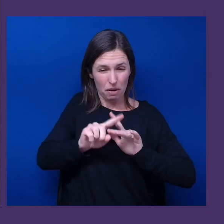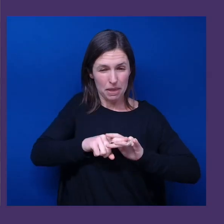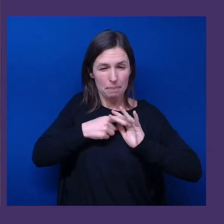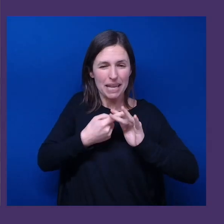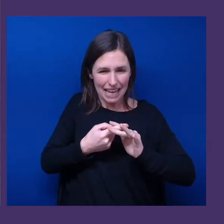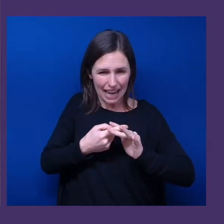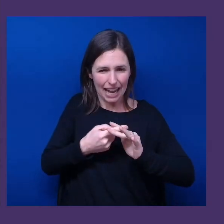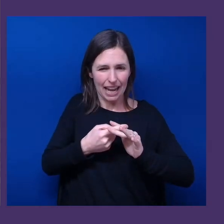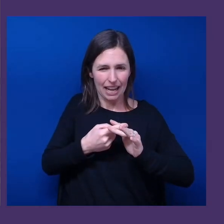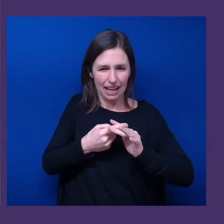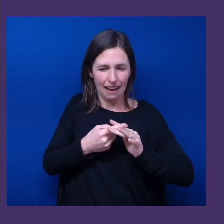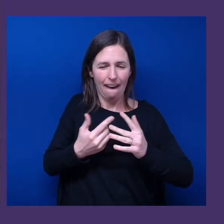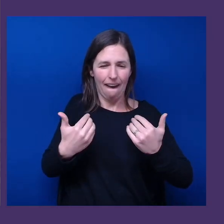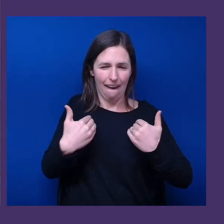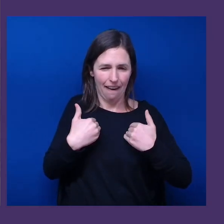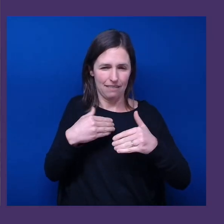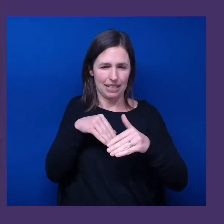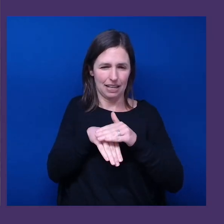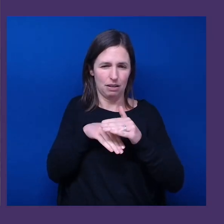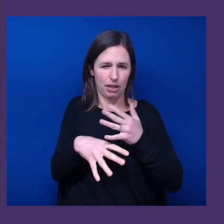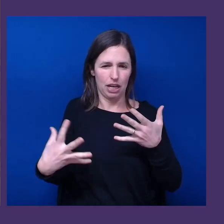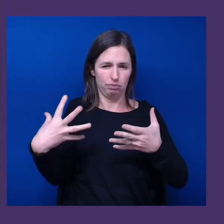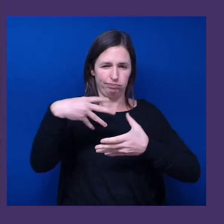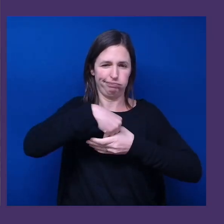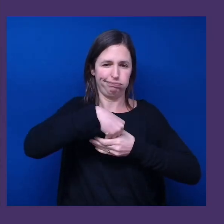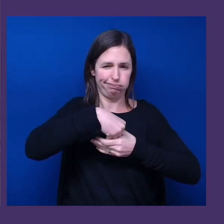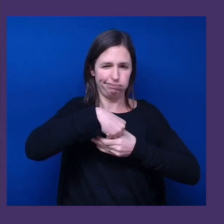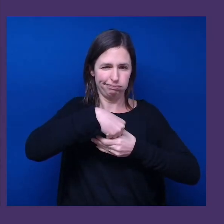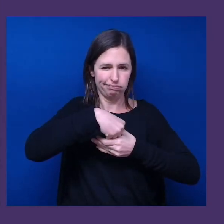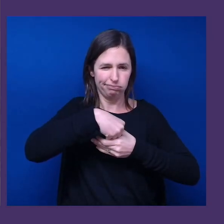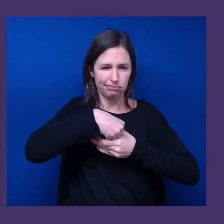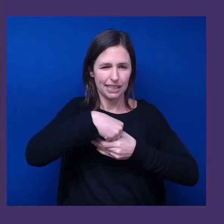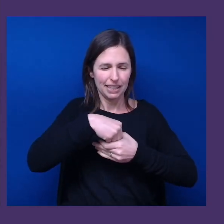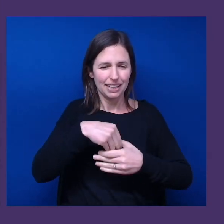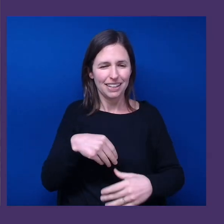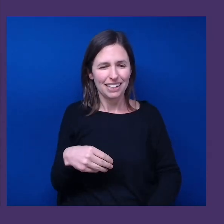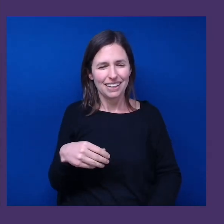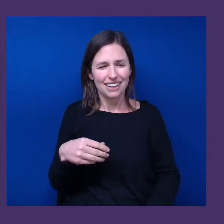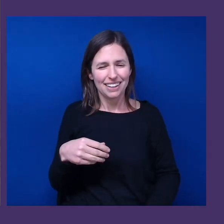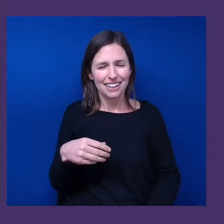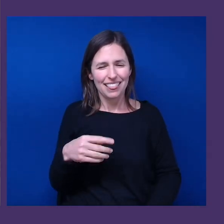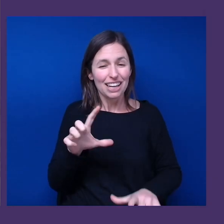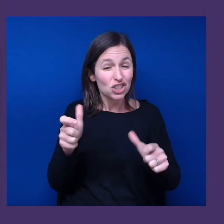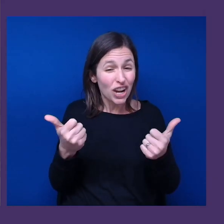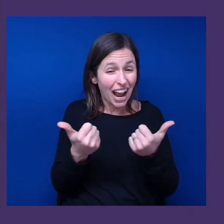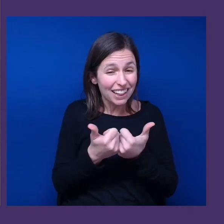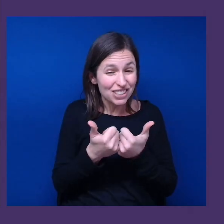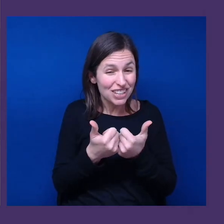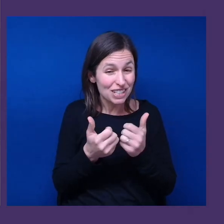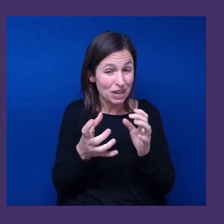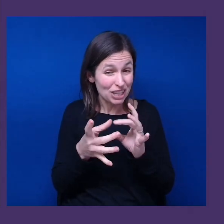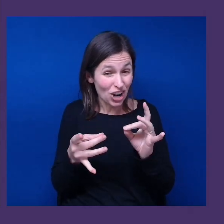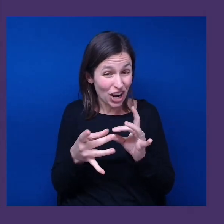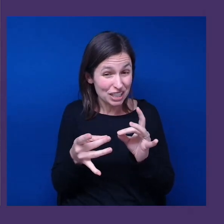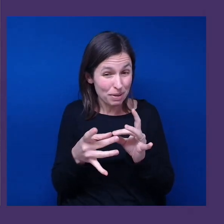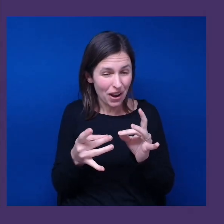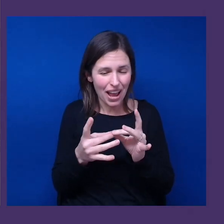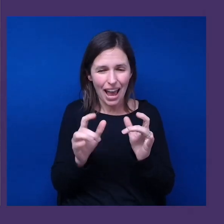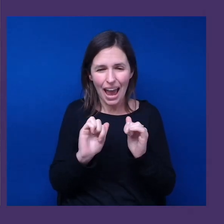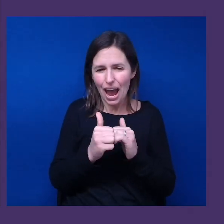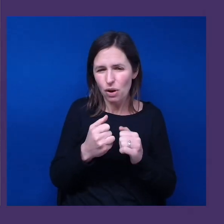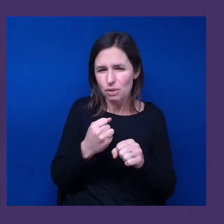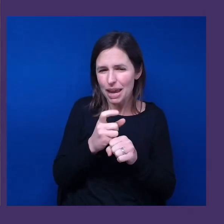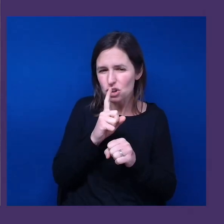that is where some of the challenges, we talked about earlier about how do you invest in the right places. It's